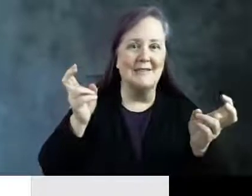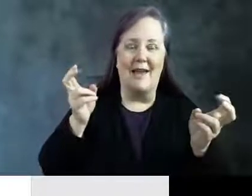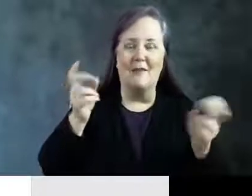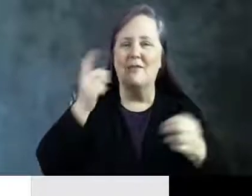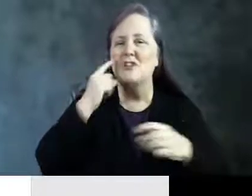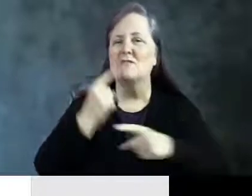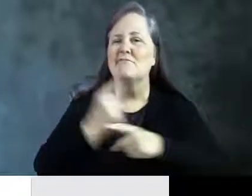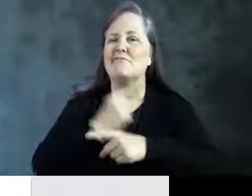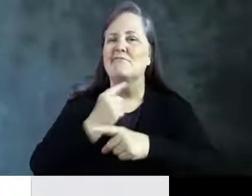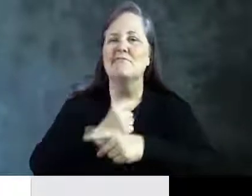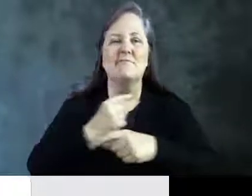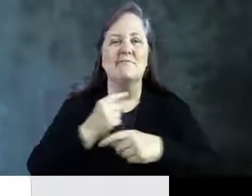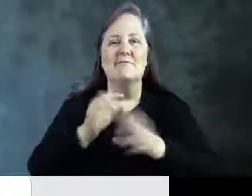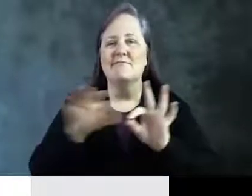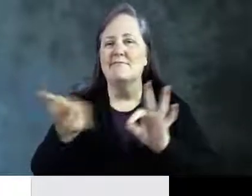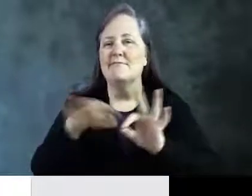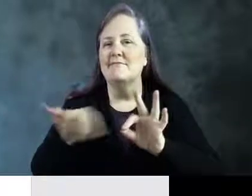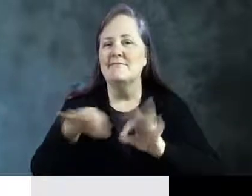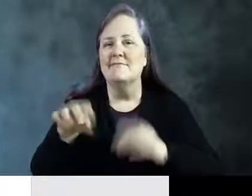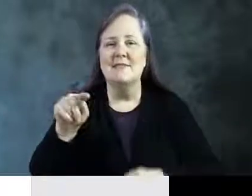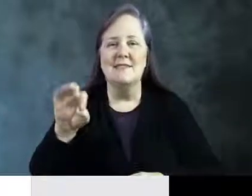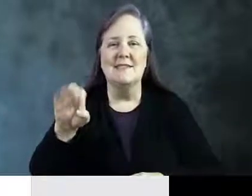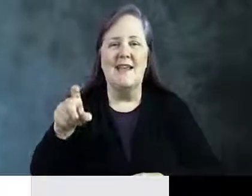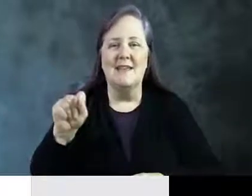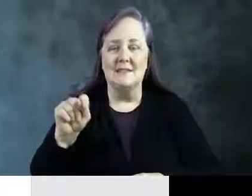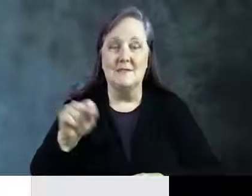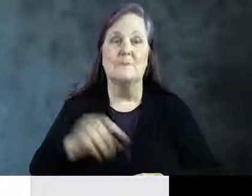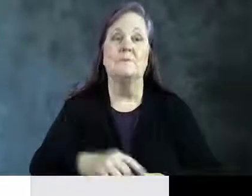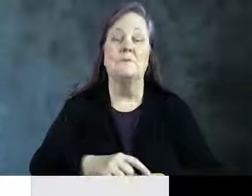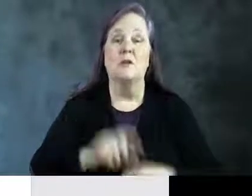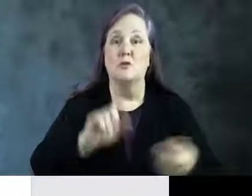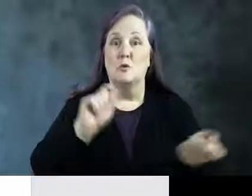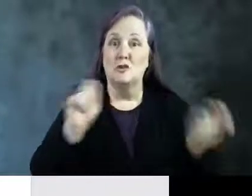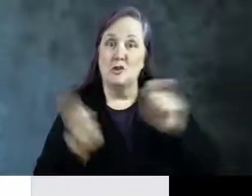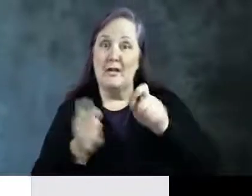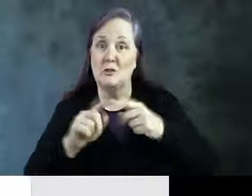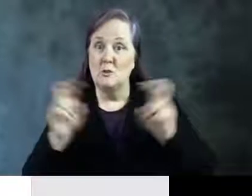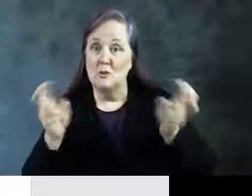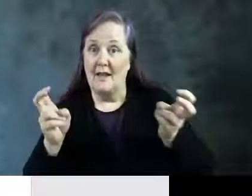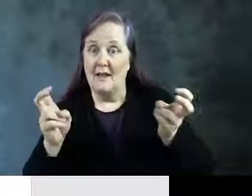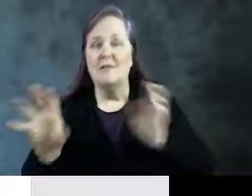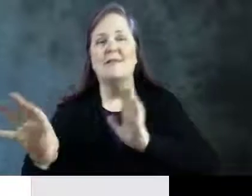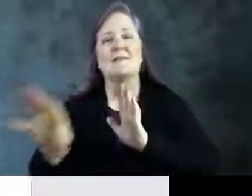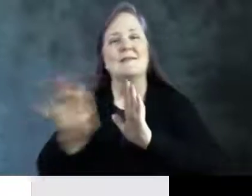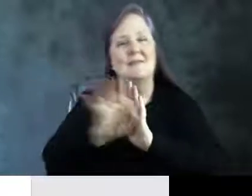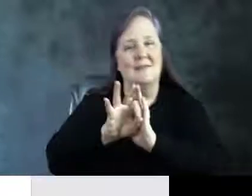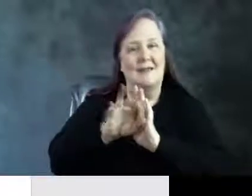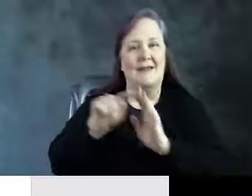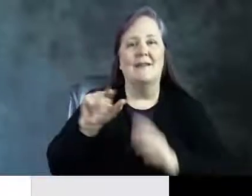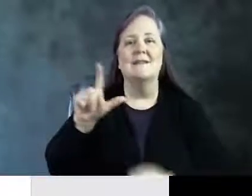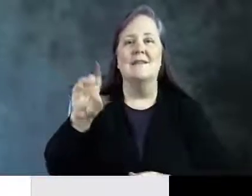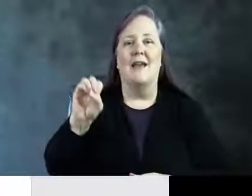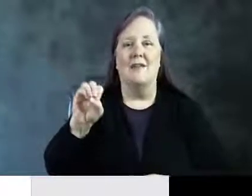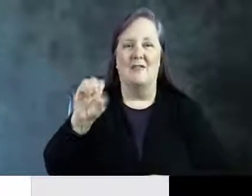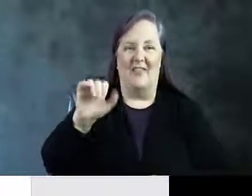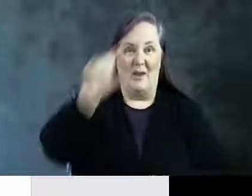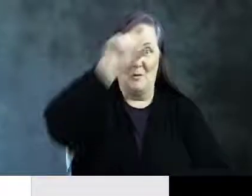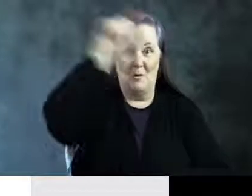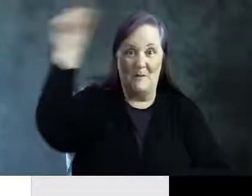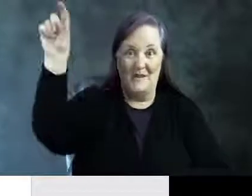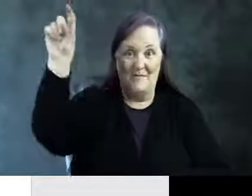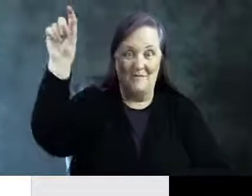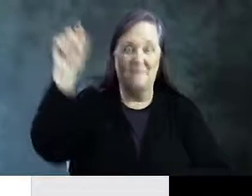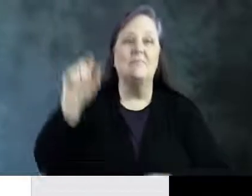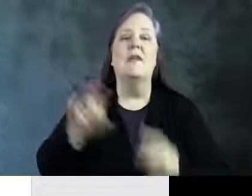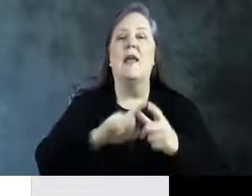normal body text. So to make it a title, we actually just are going to select title in the ribbon. And now